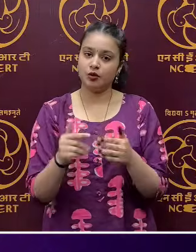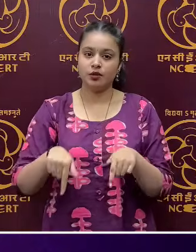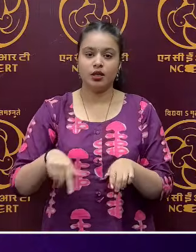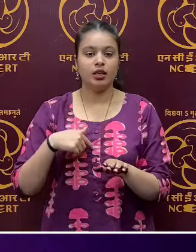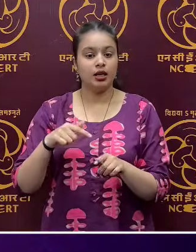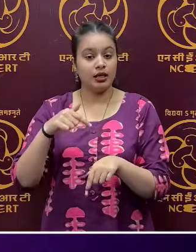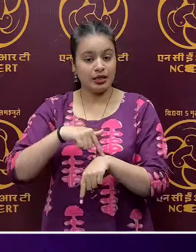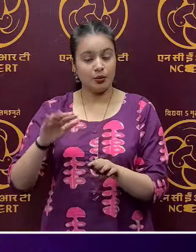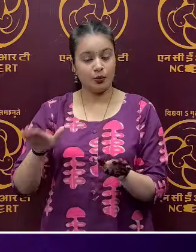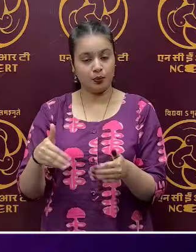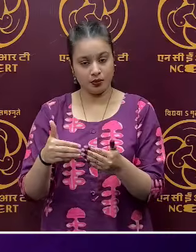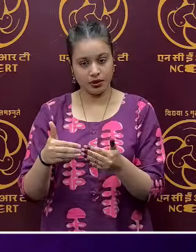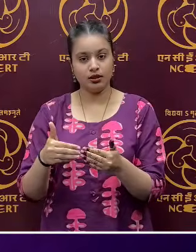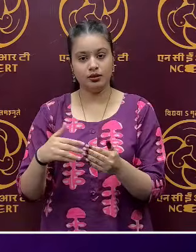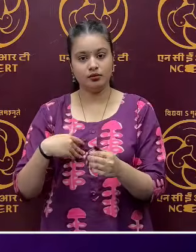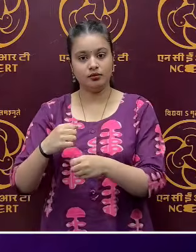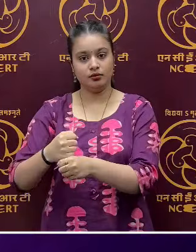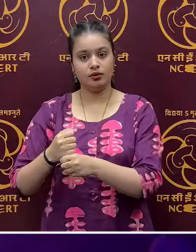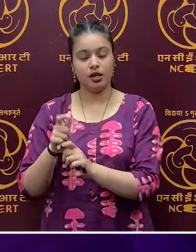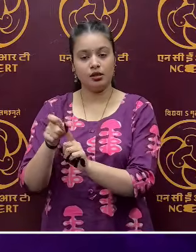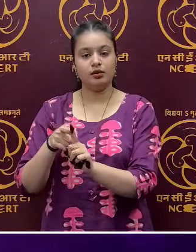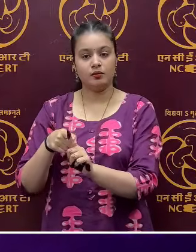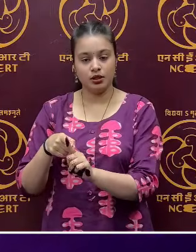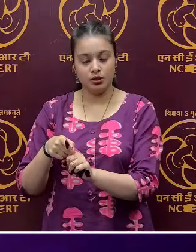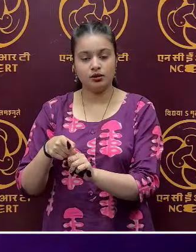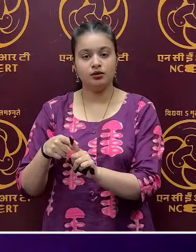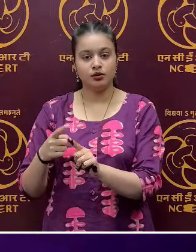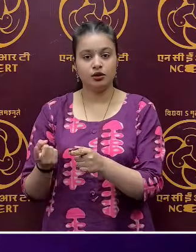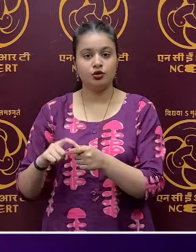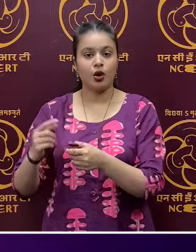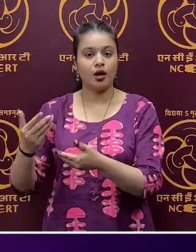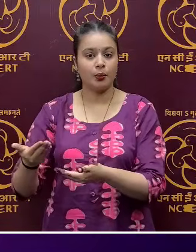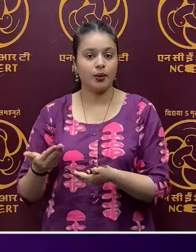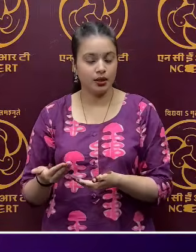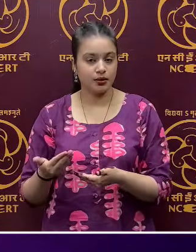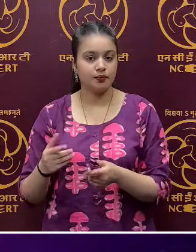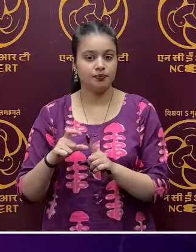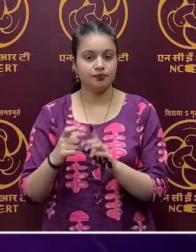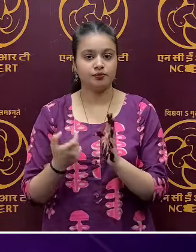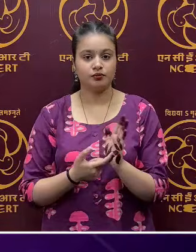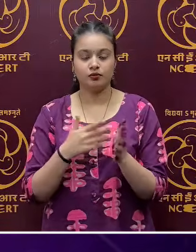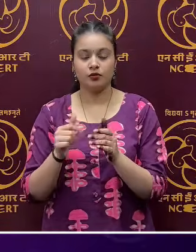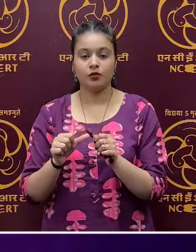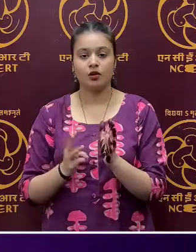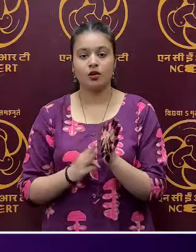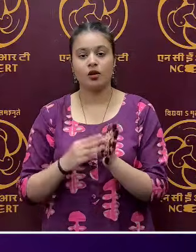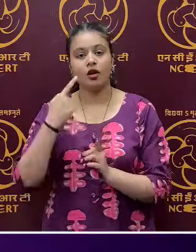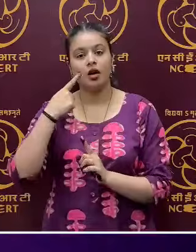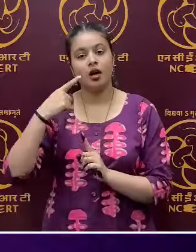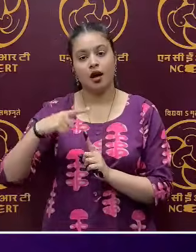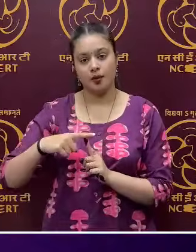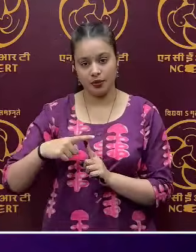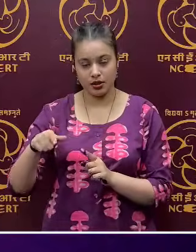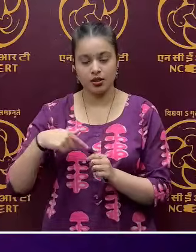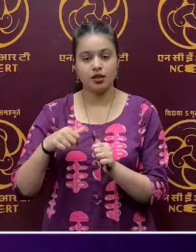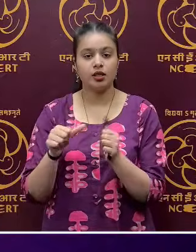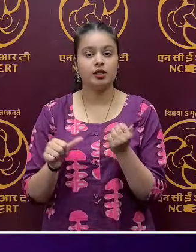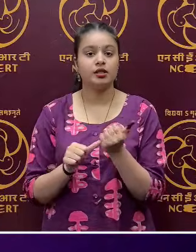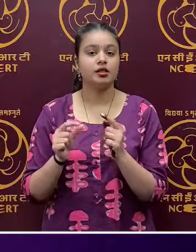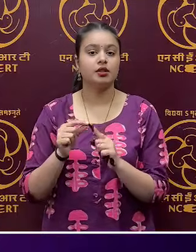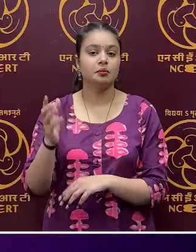me to introduce you all to my guests for the session. So please join me in welcoming Dr. Amit Ranjan, sir is Assistant Professor from